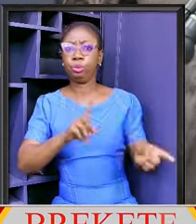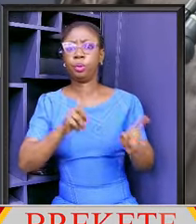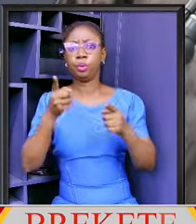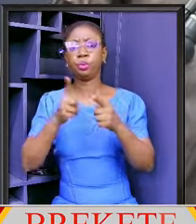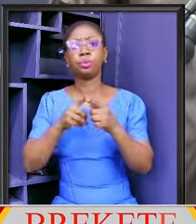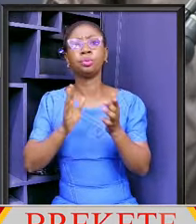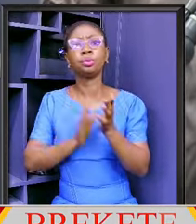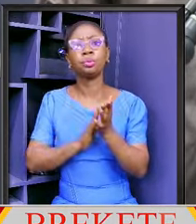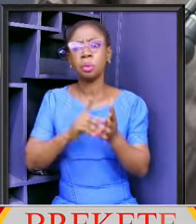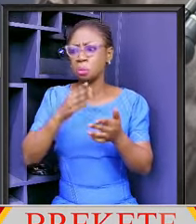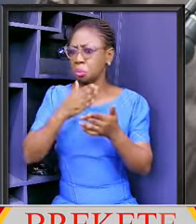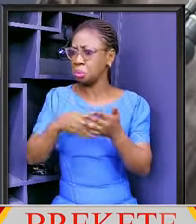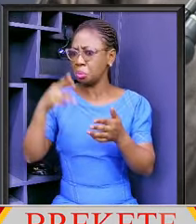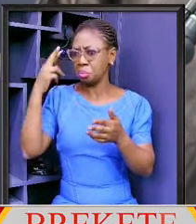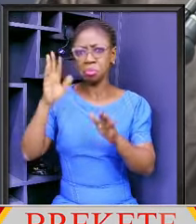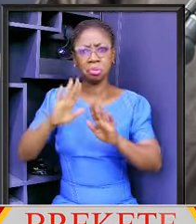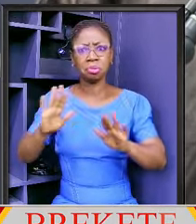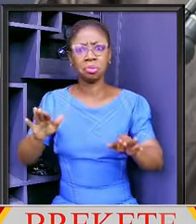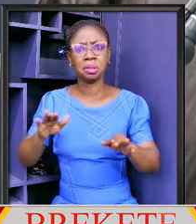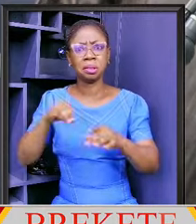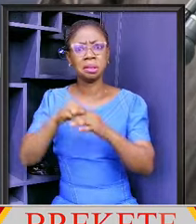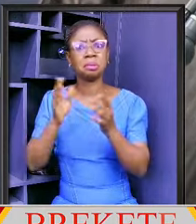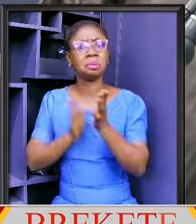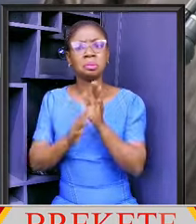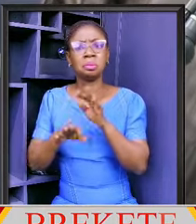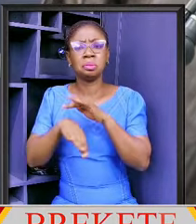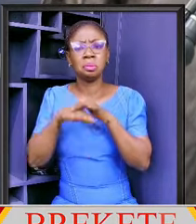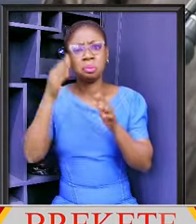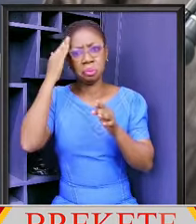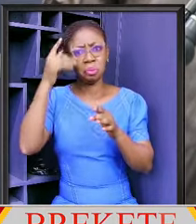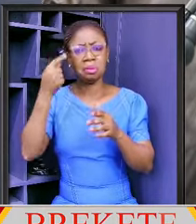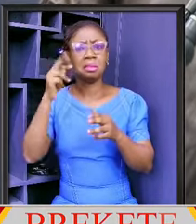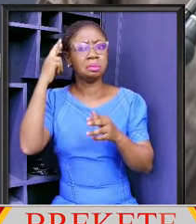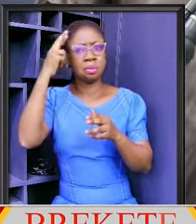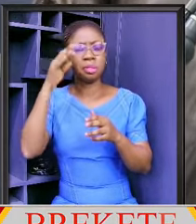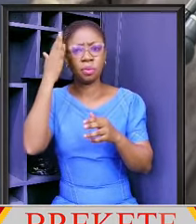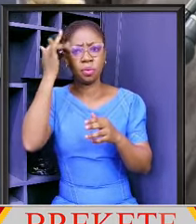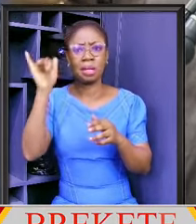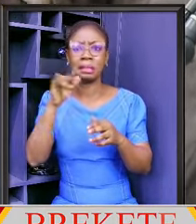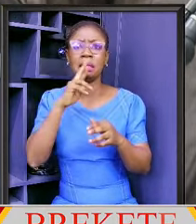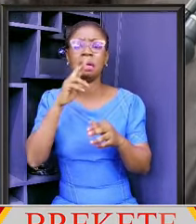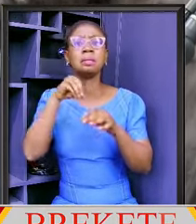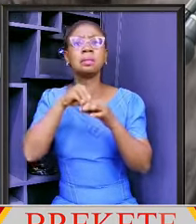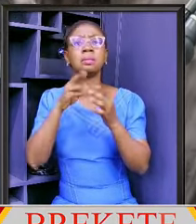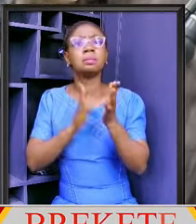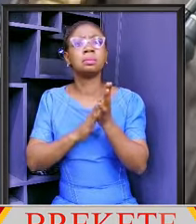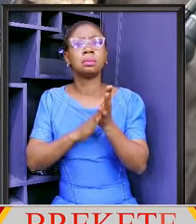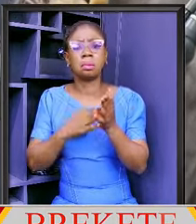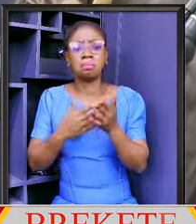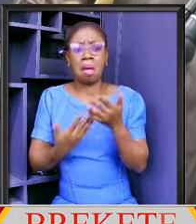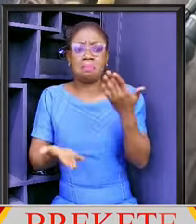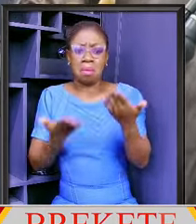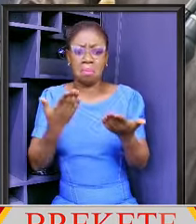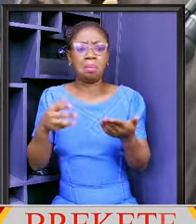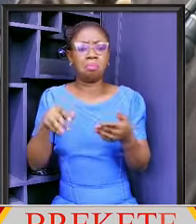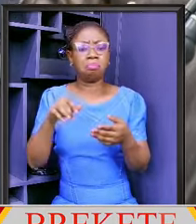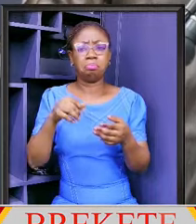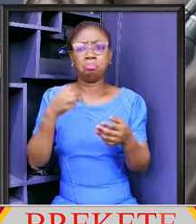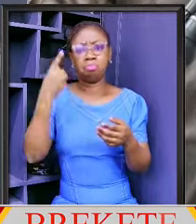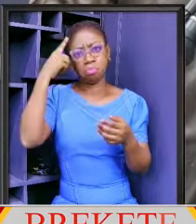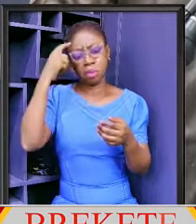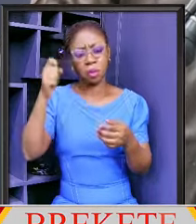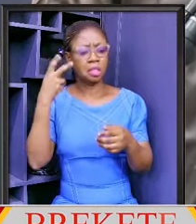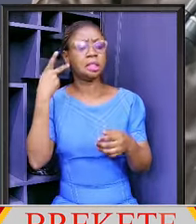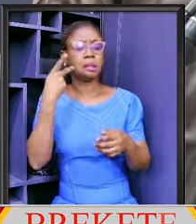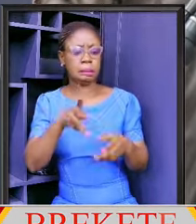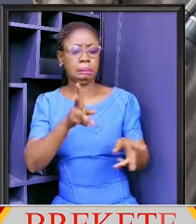the reason why they're there for school. Not just because they say make them come to school. Not just because their mates they go to school. Ask